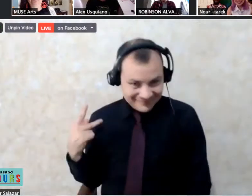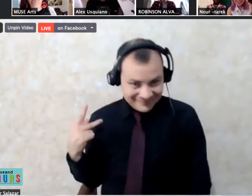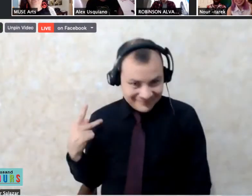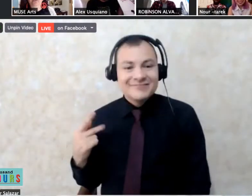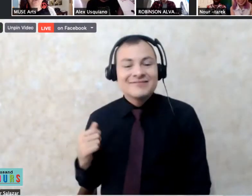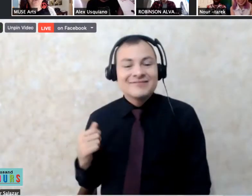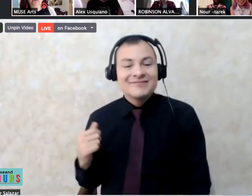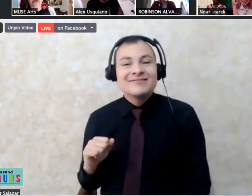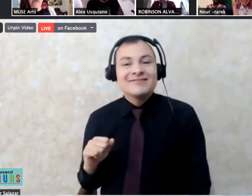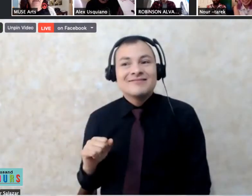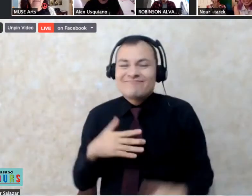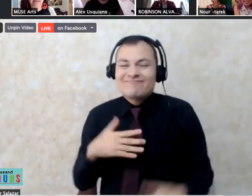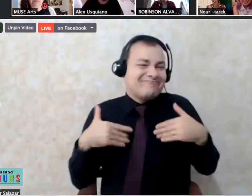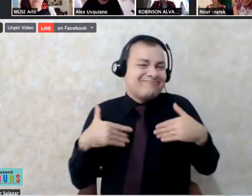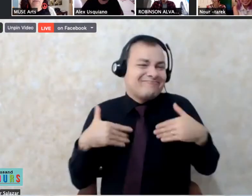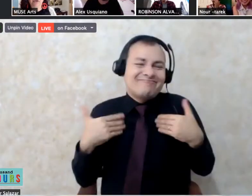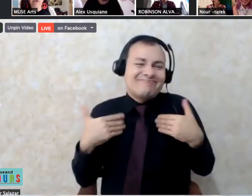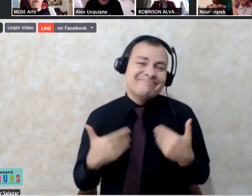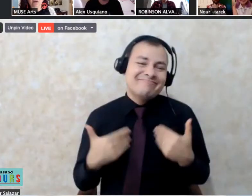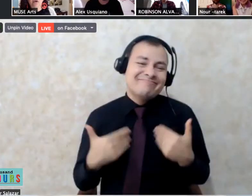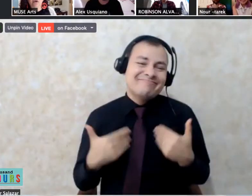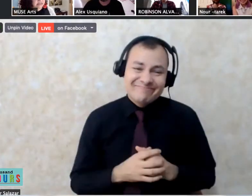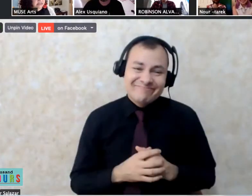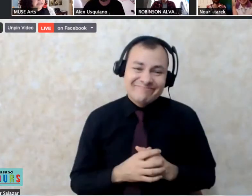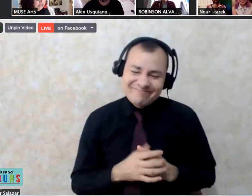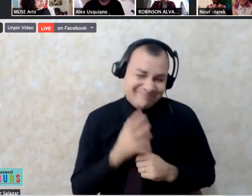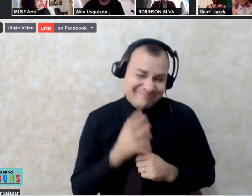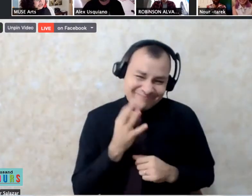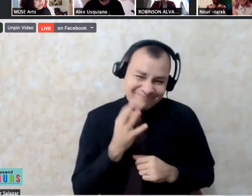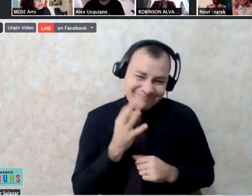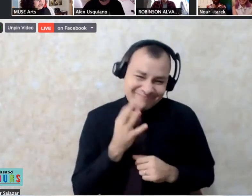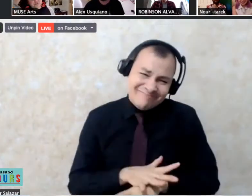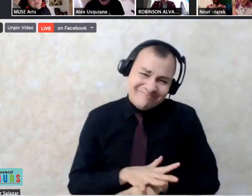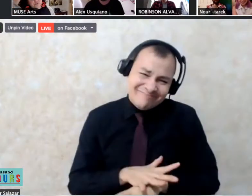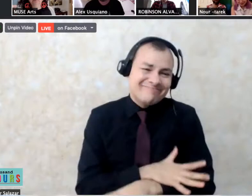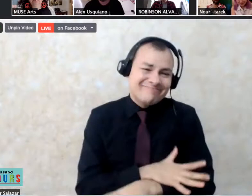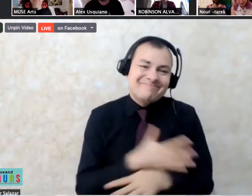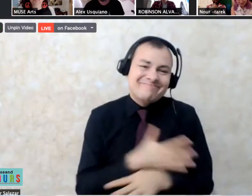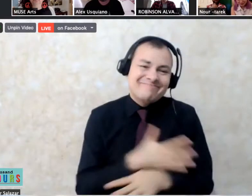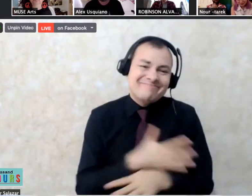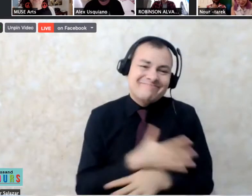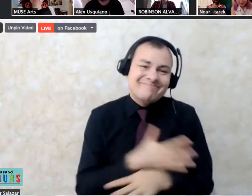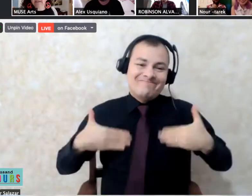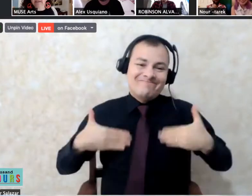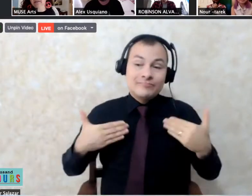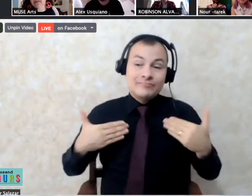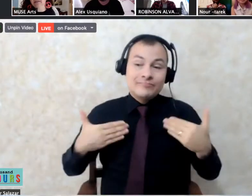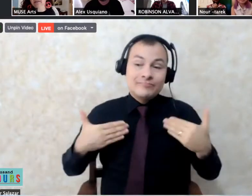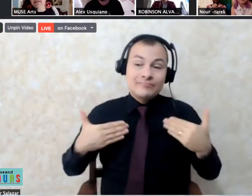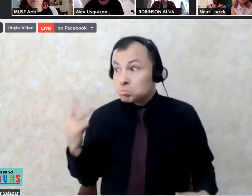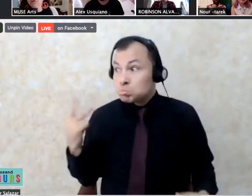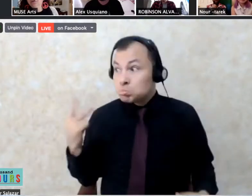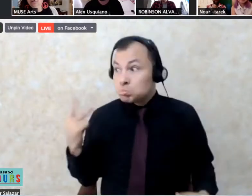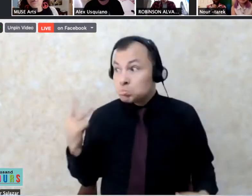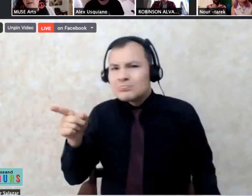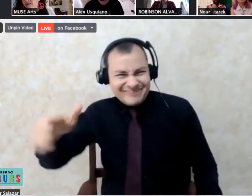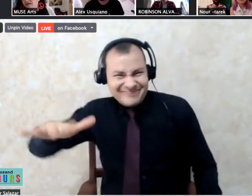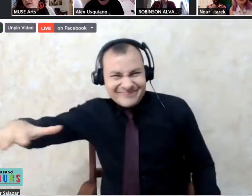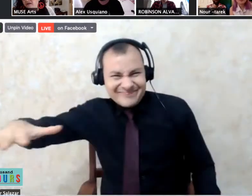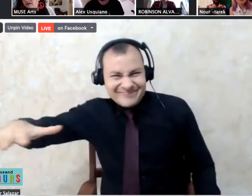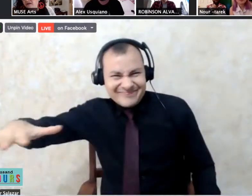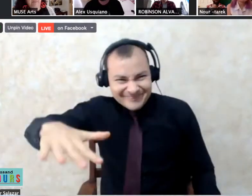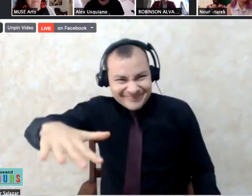de hacer este tipo de trabajo. Cada vez que vamos a uno de estos lugares y hacemos el trabajo, nos sentimos realmente